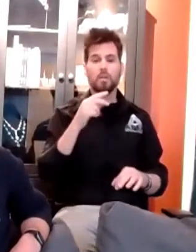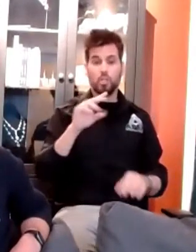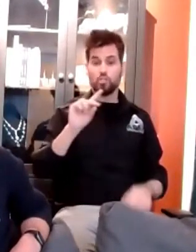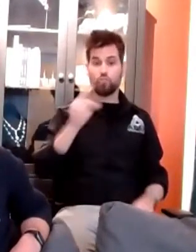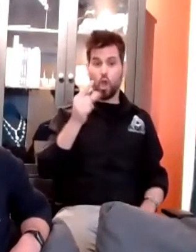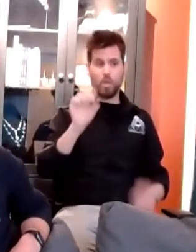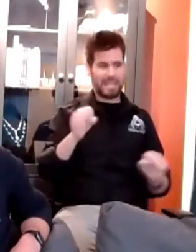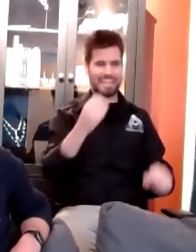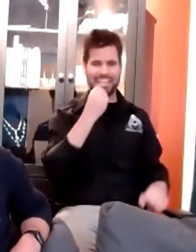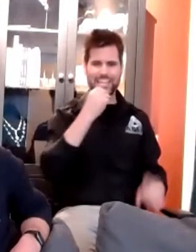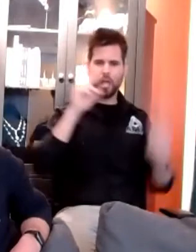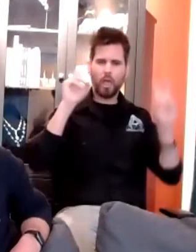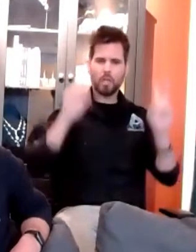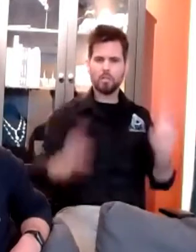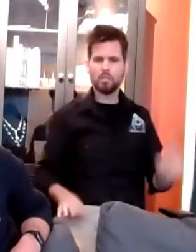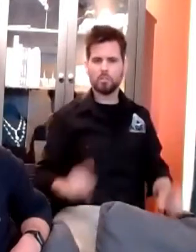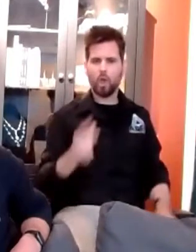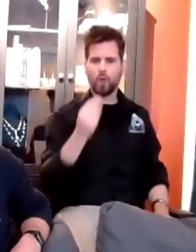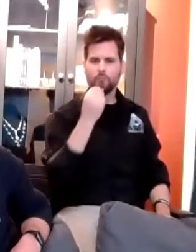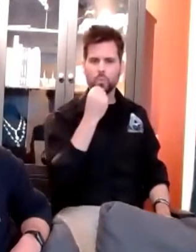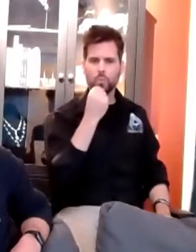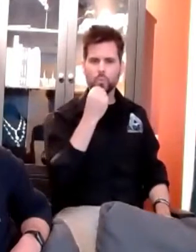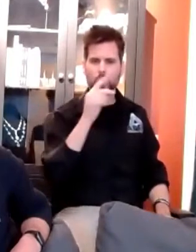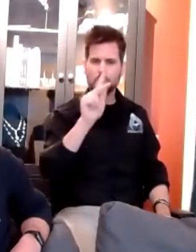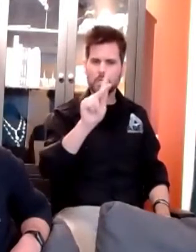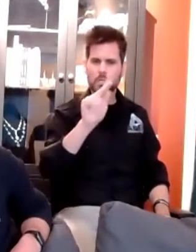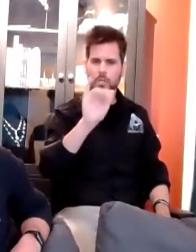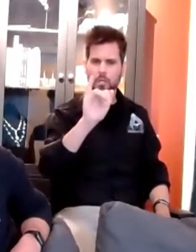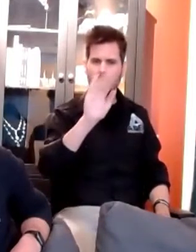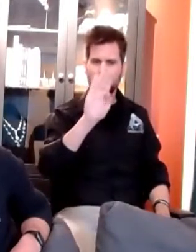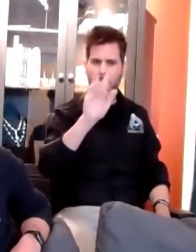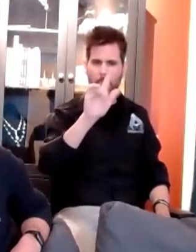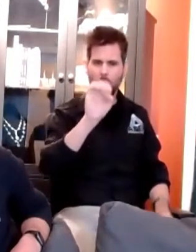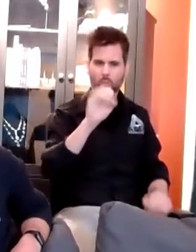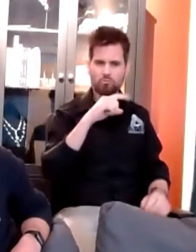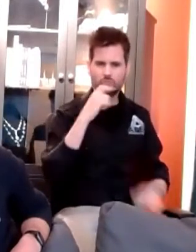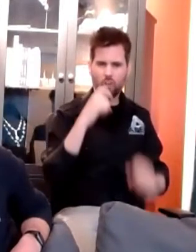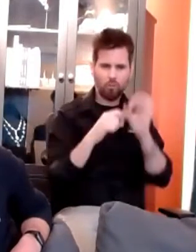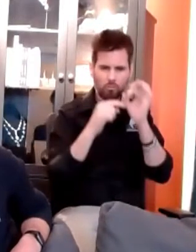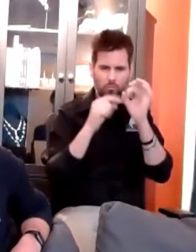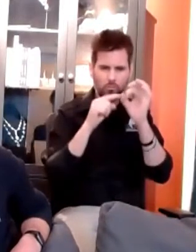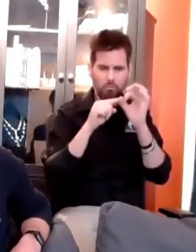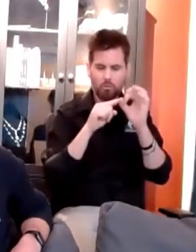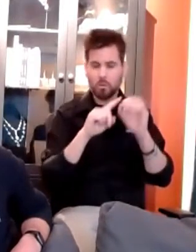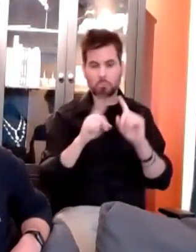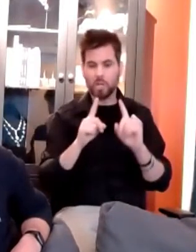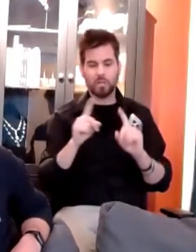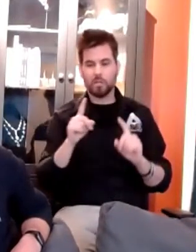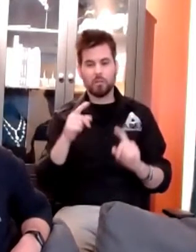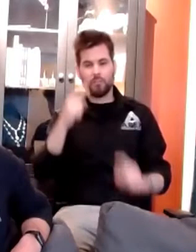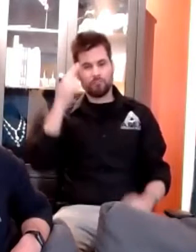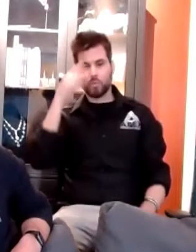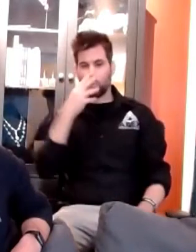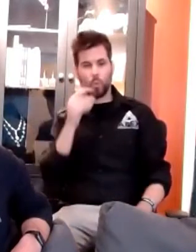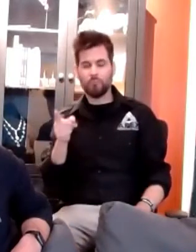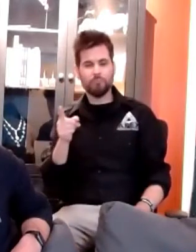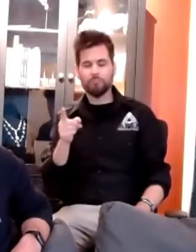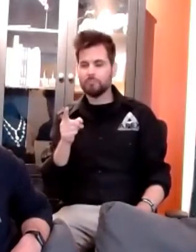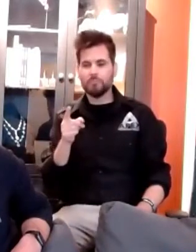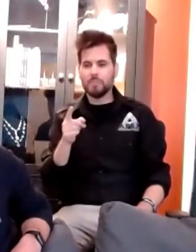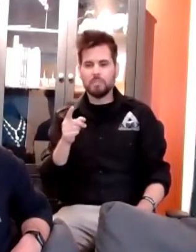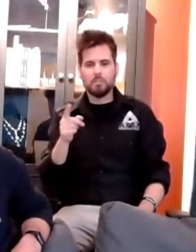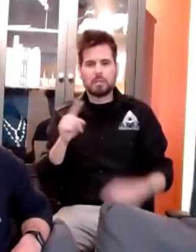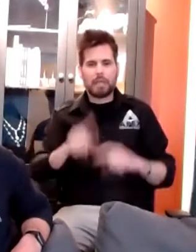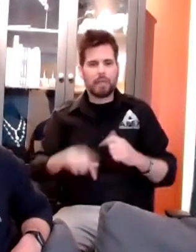sustained maybe for a short while. It's been done, but they're just not the healthiest. You can tell in their coat, their teeth,